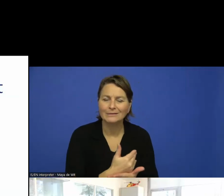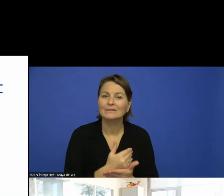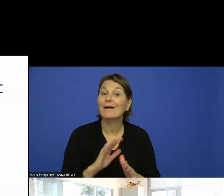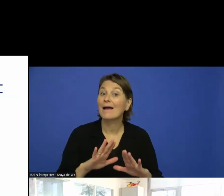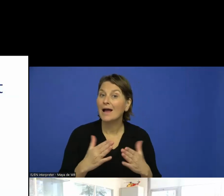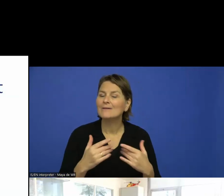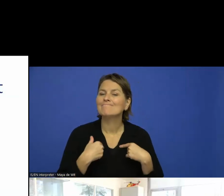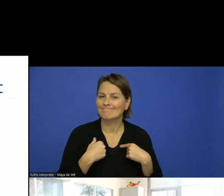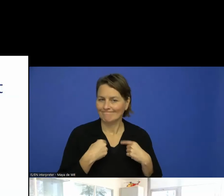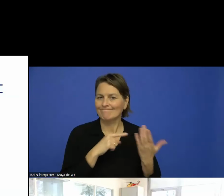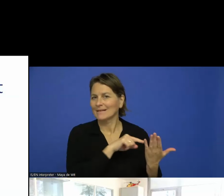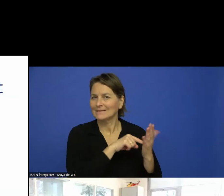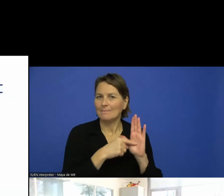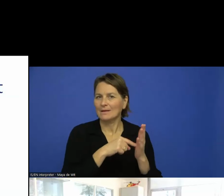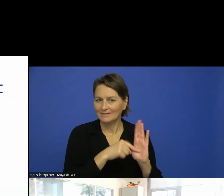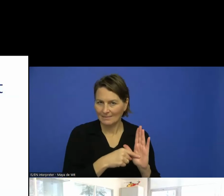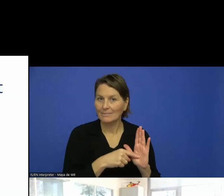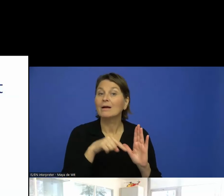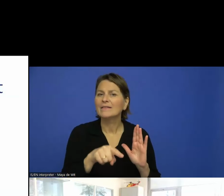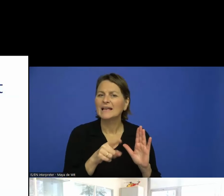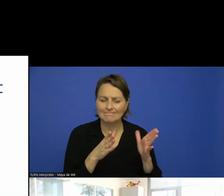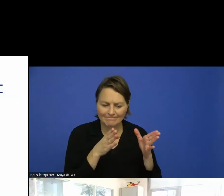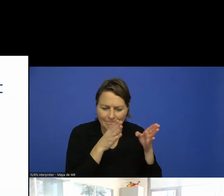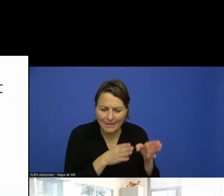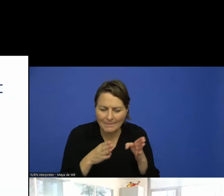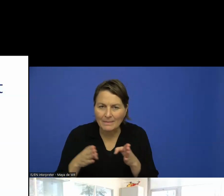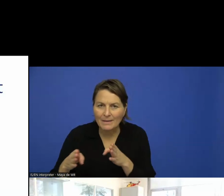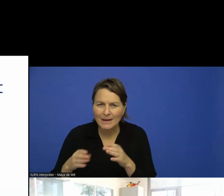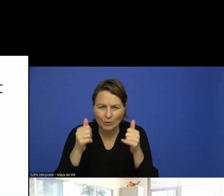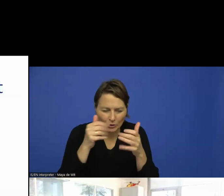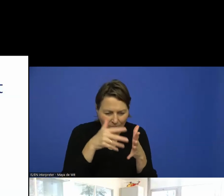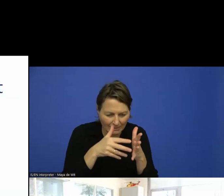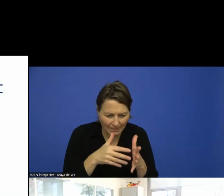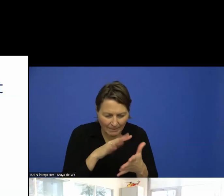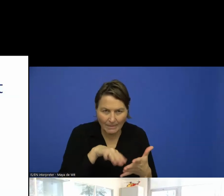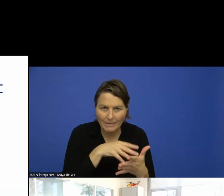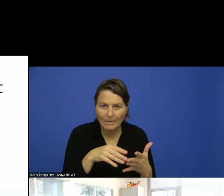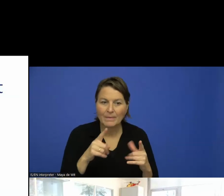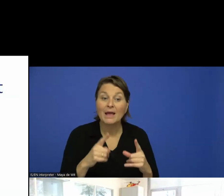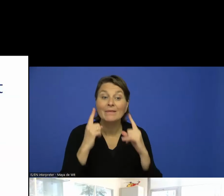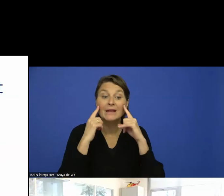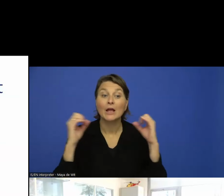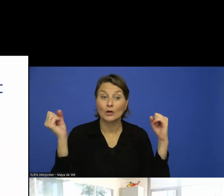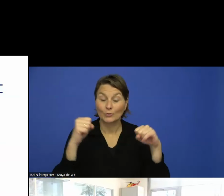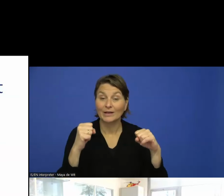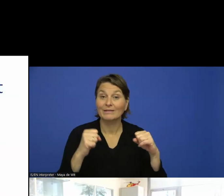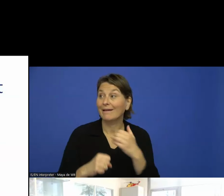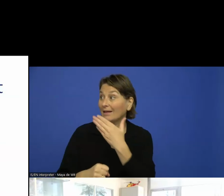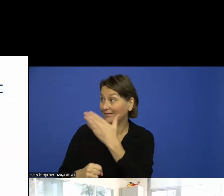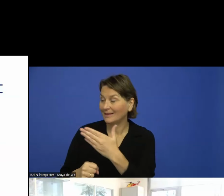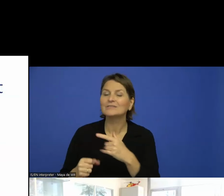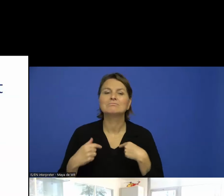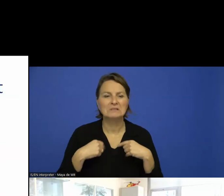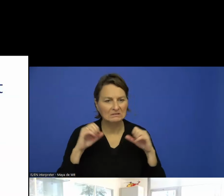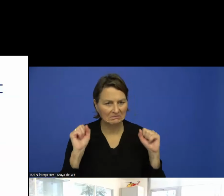the case, manage the plan, and we have to agree the scope. And we can add that into a process where